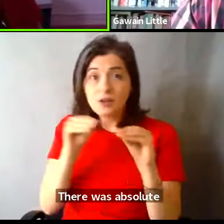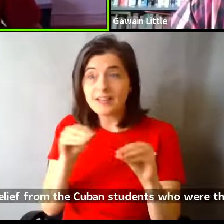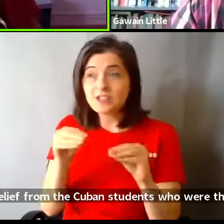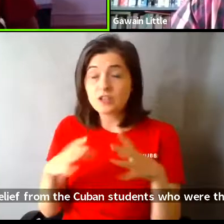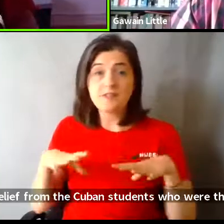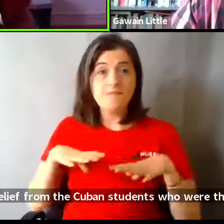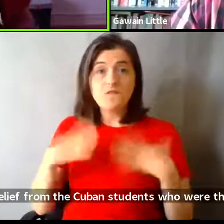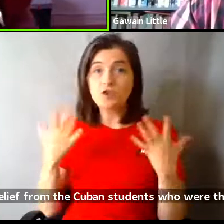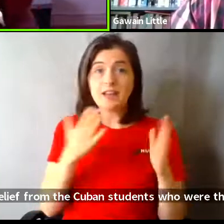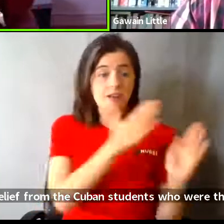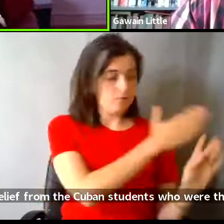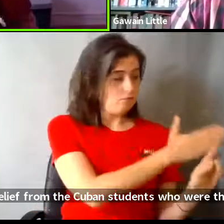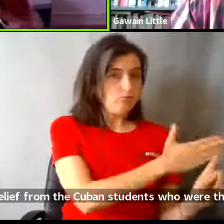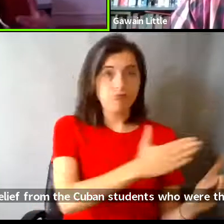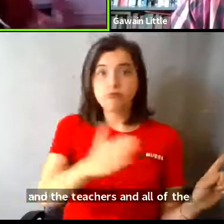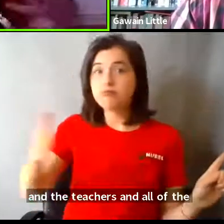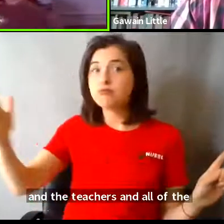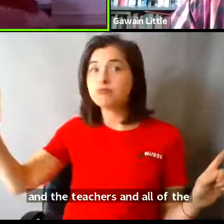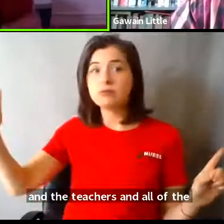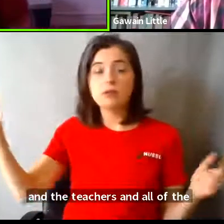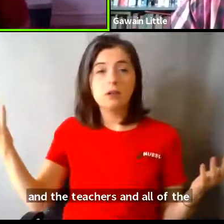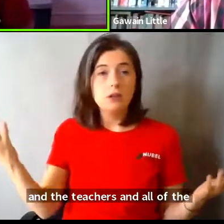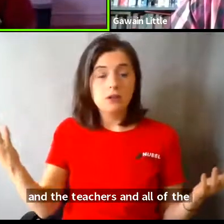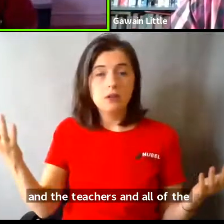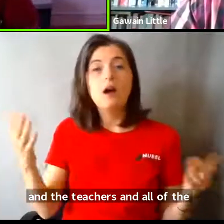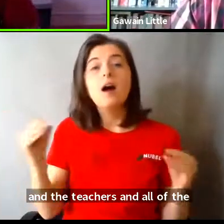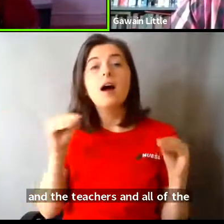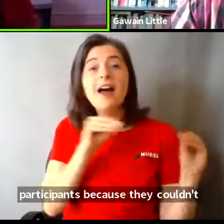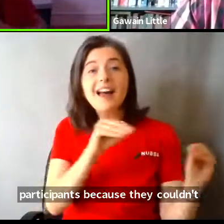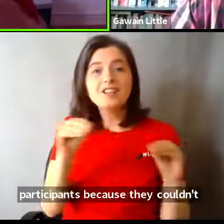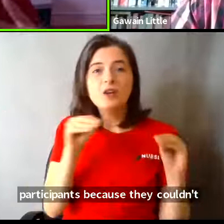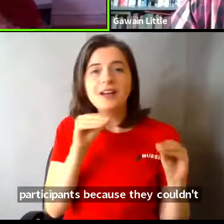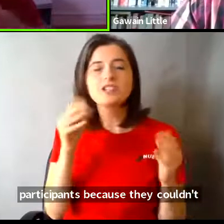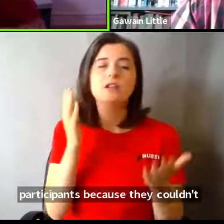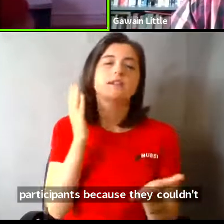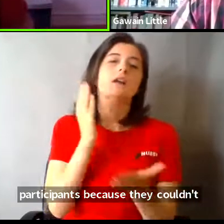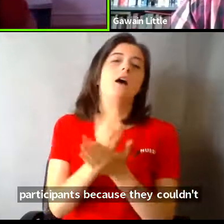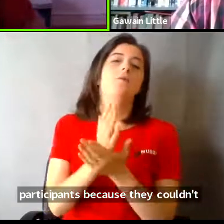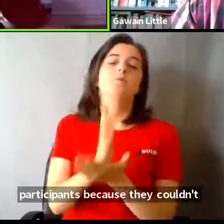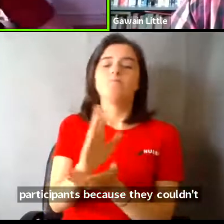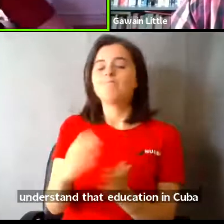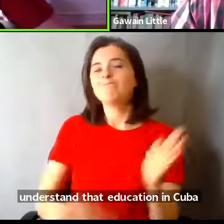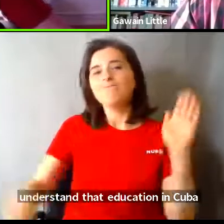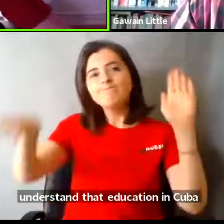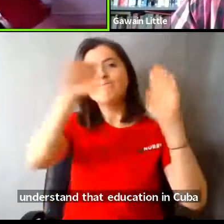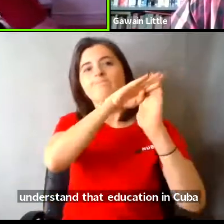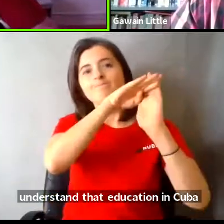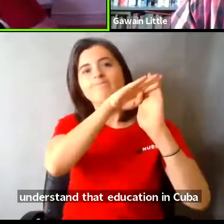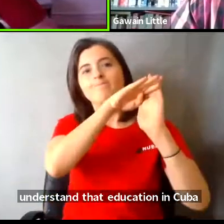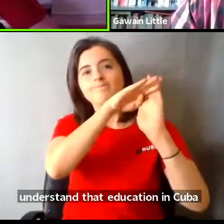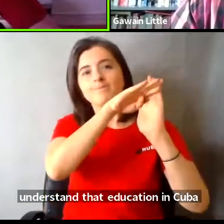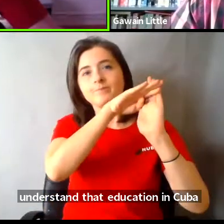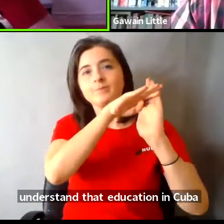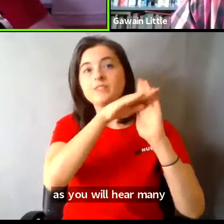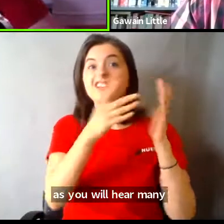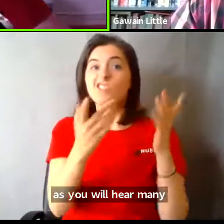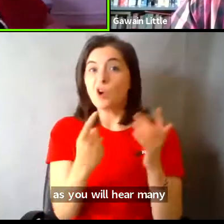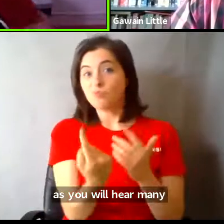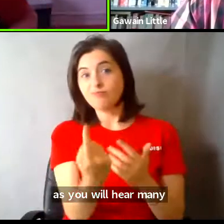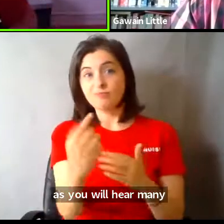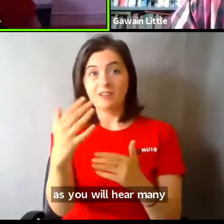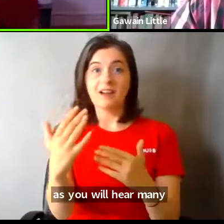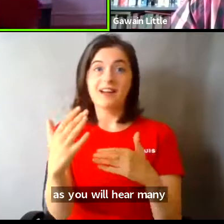postgraduate era. And education has been at the center, not only, as I said, turning the barracks into